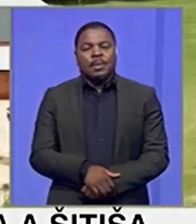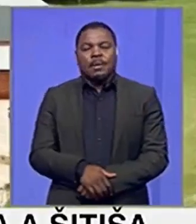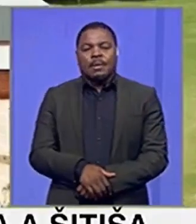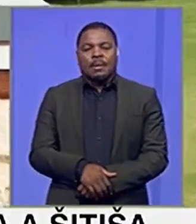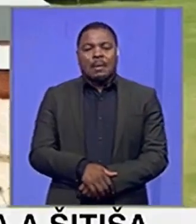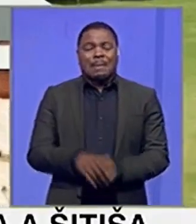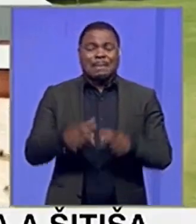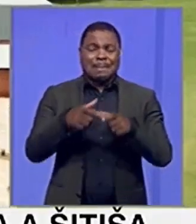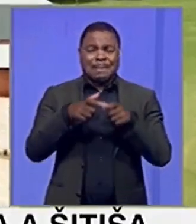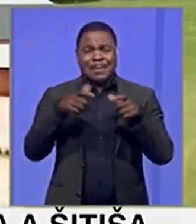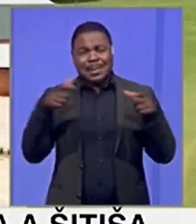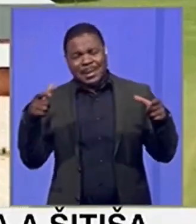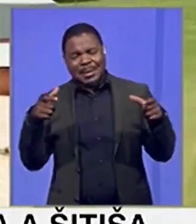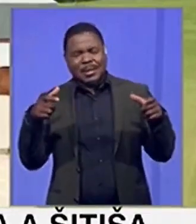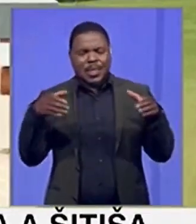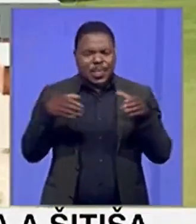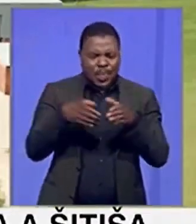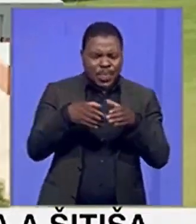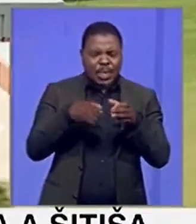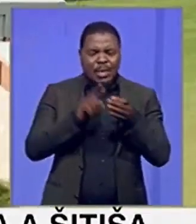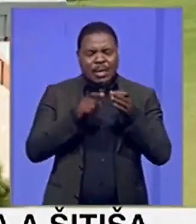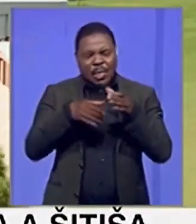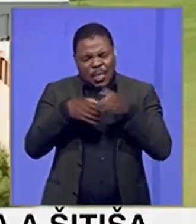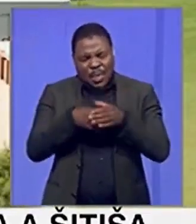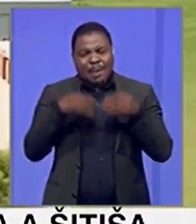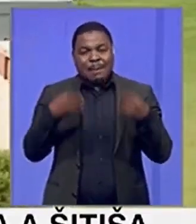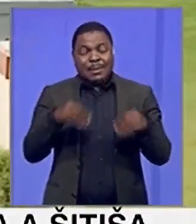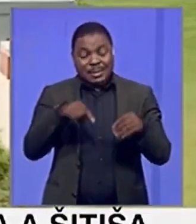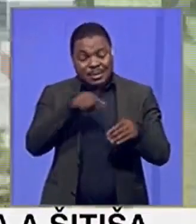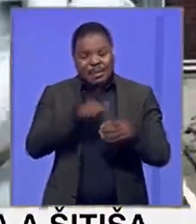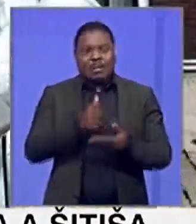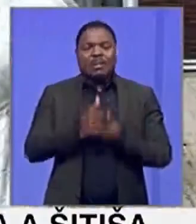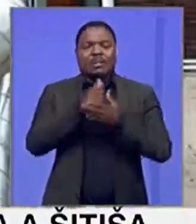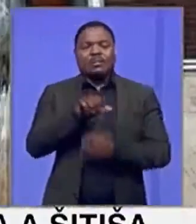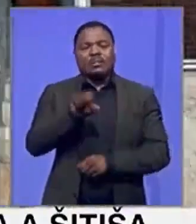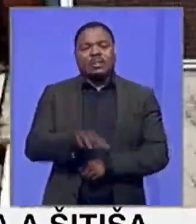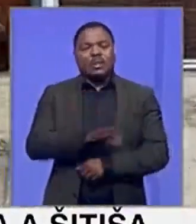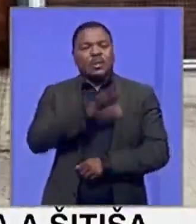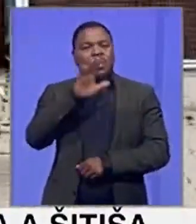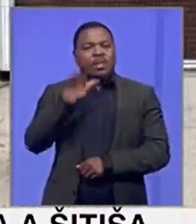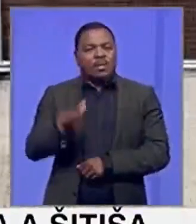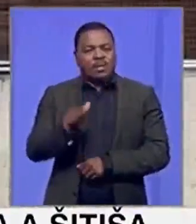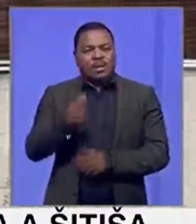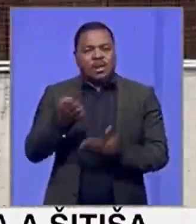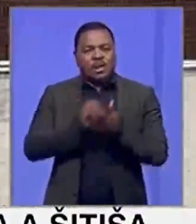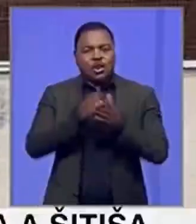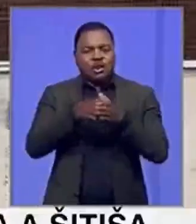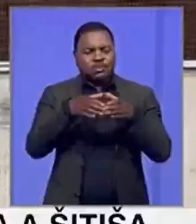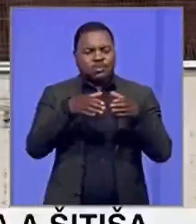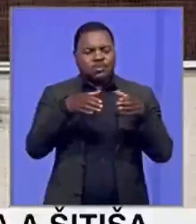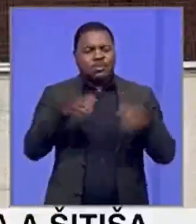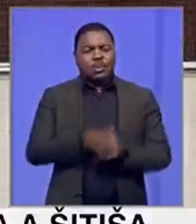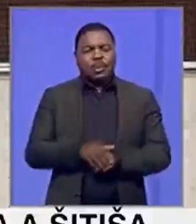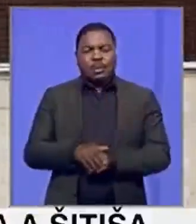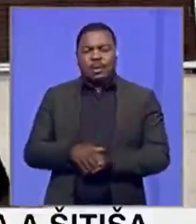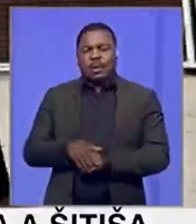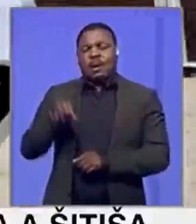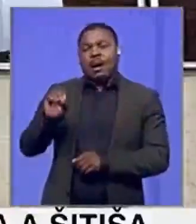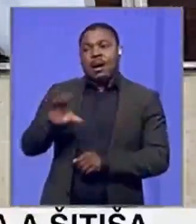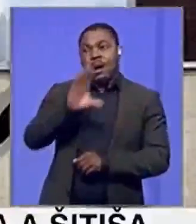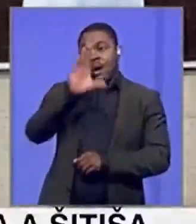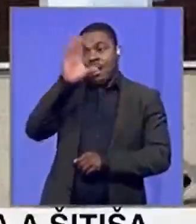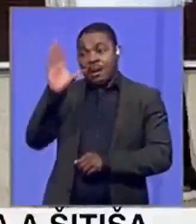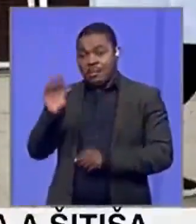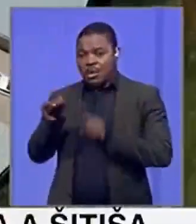Dikgwebo tše kgolo tše nyane le tše magareng ke motheo wa kgolo ya ikonomi ka Afrika. Bele kontinente ya Afrika e